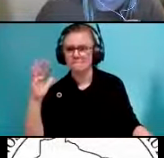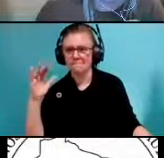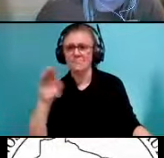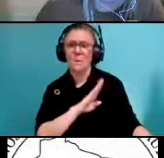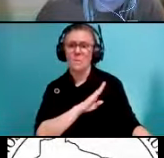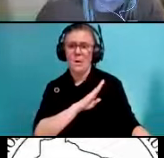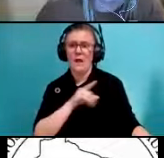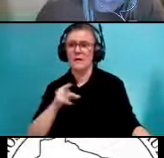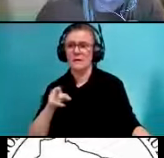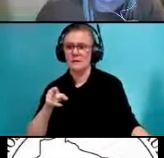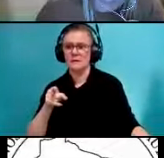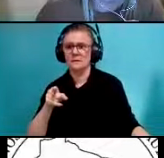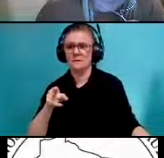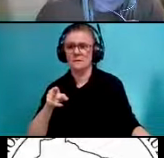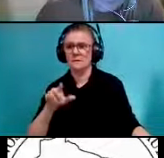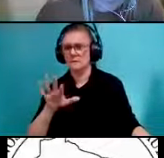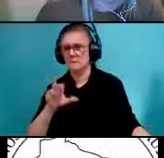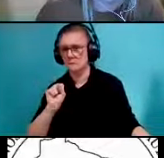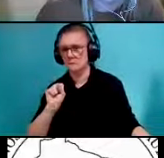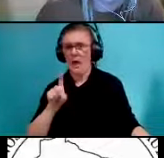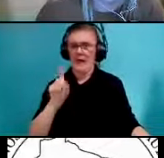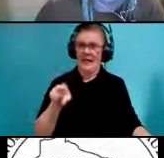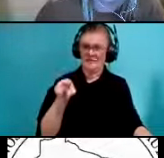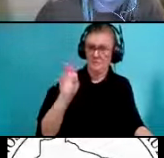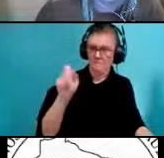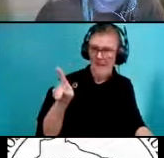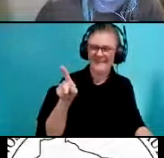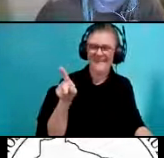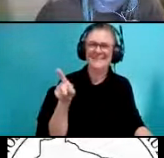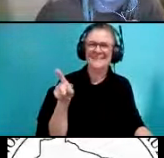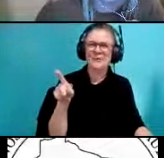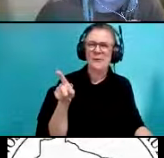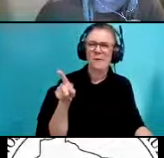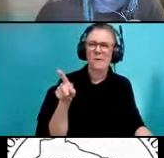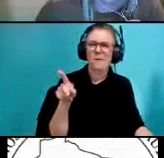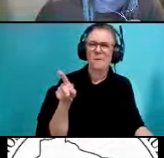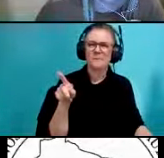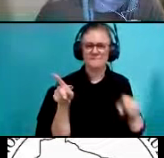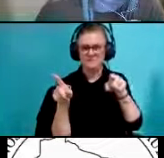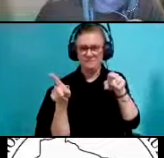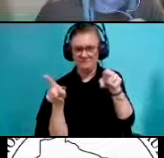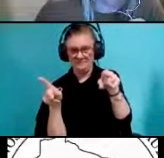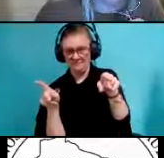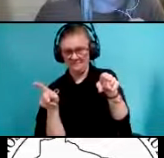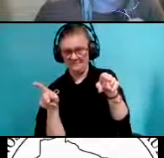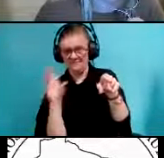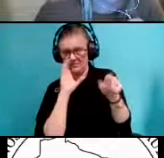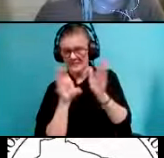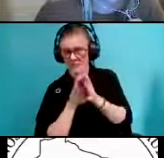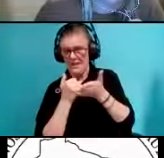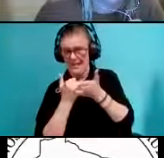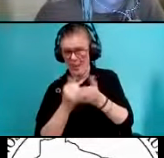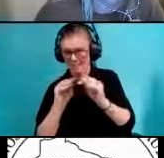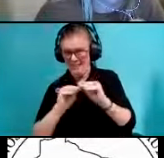Brian, I guess I'll just ask you if what we're showing here right now helps